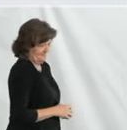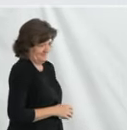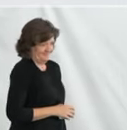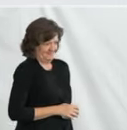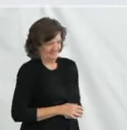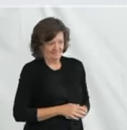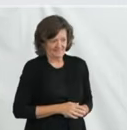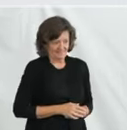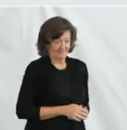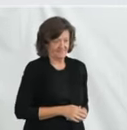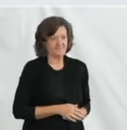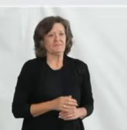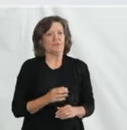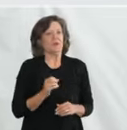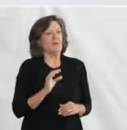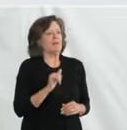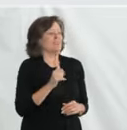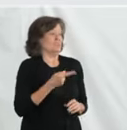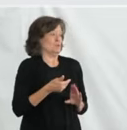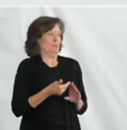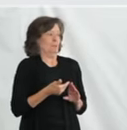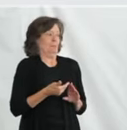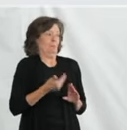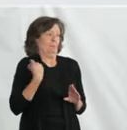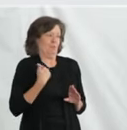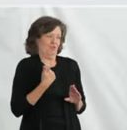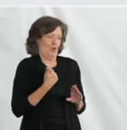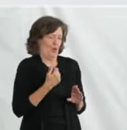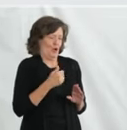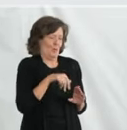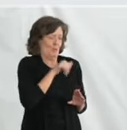Clearly, this was in the days before privacy laws.